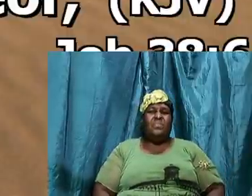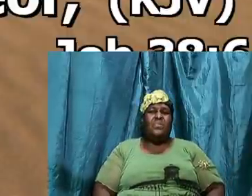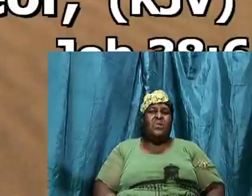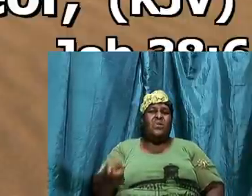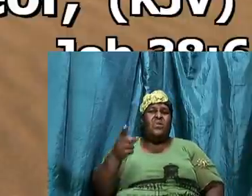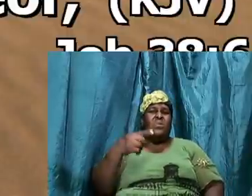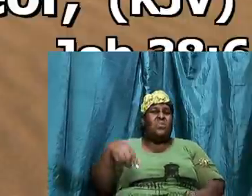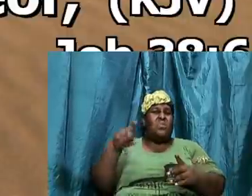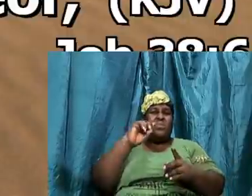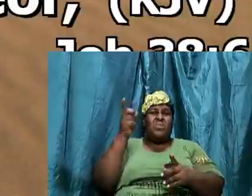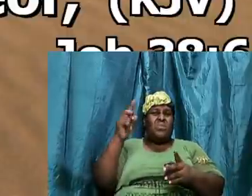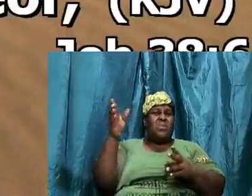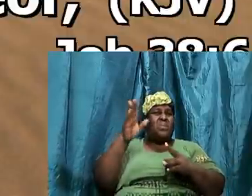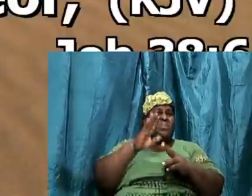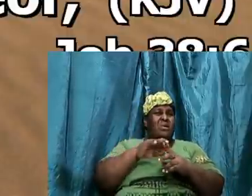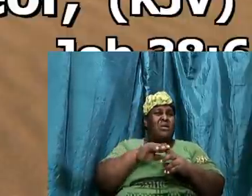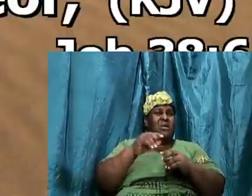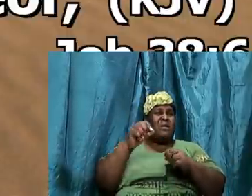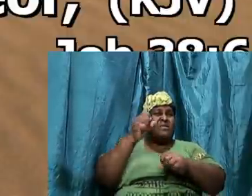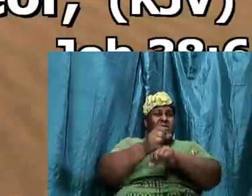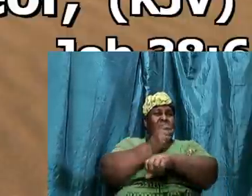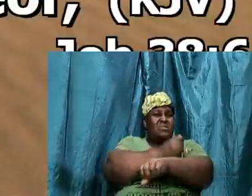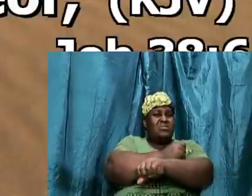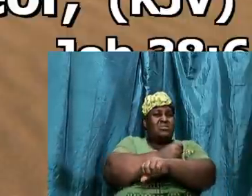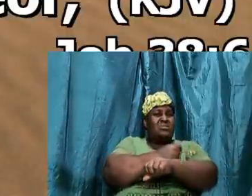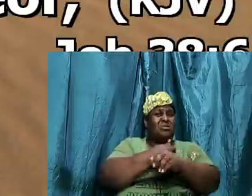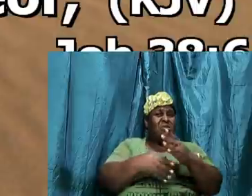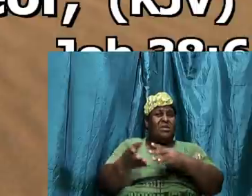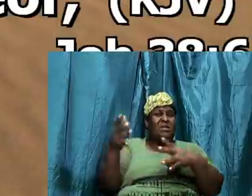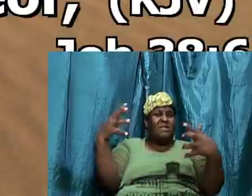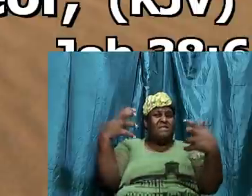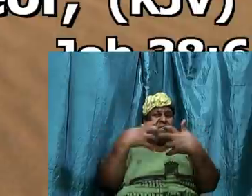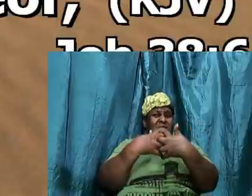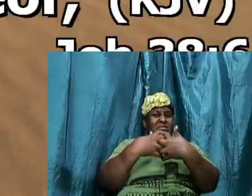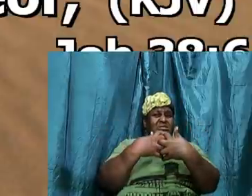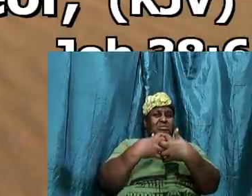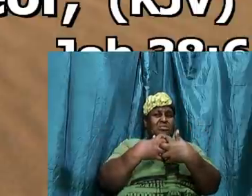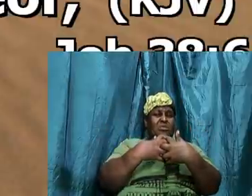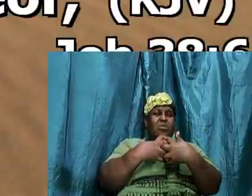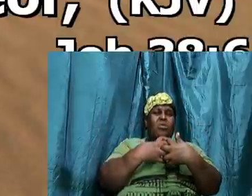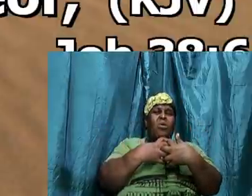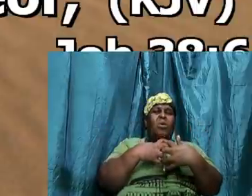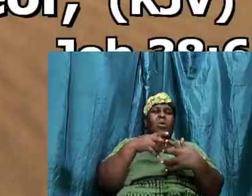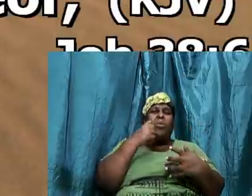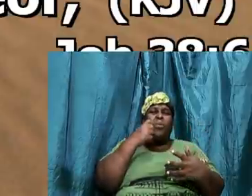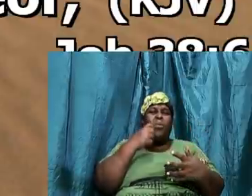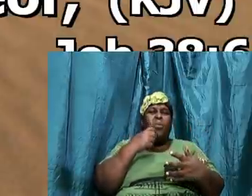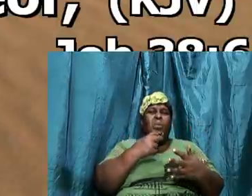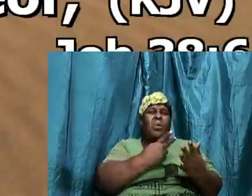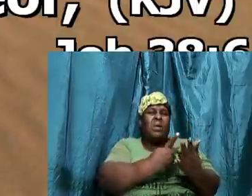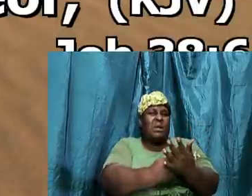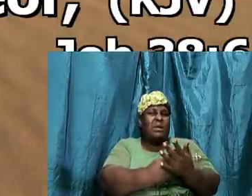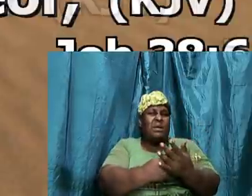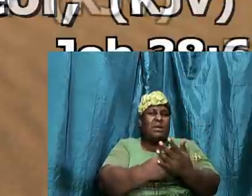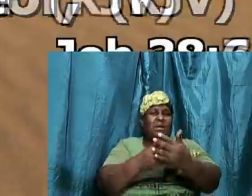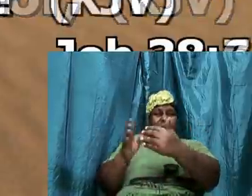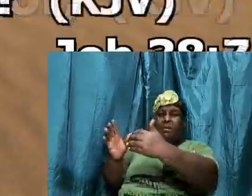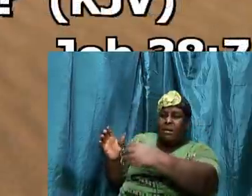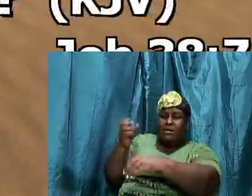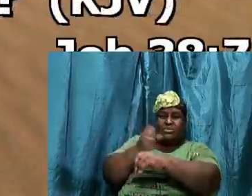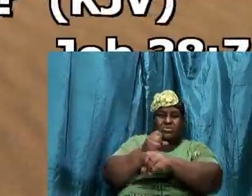Whereupon are the foundations thereof fastened? Or who laid the cornerstone thereof?